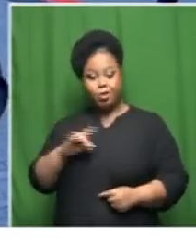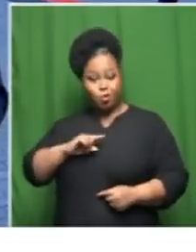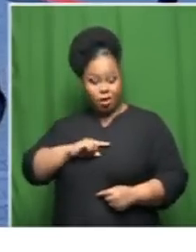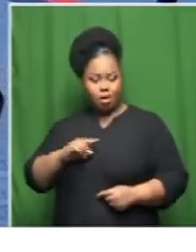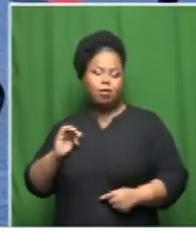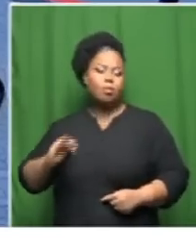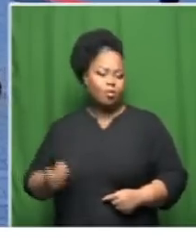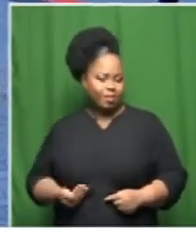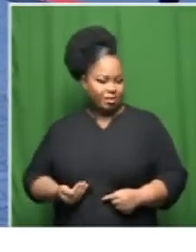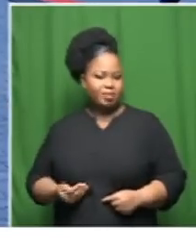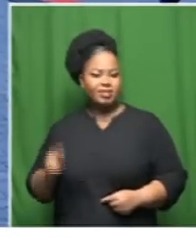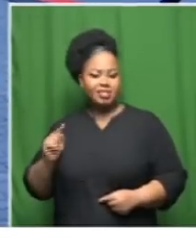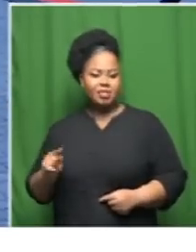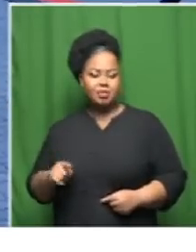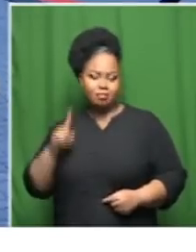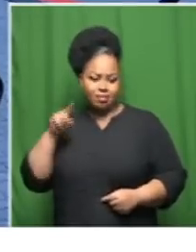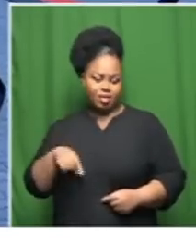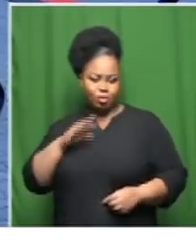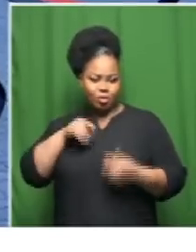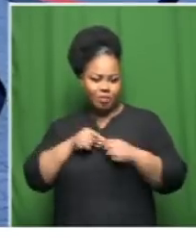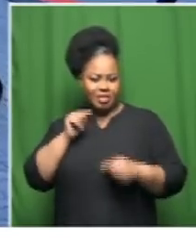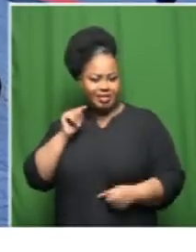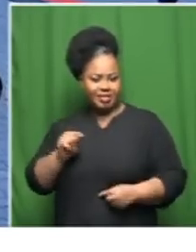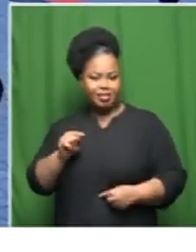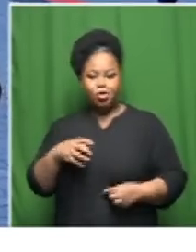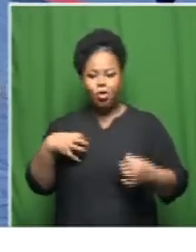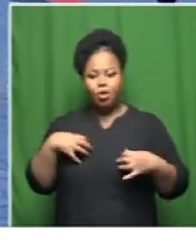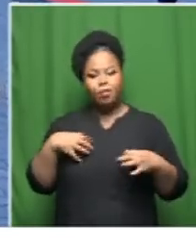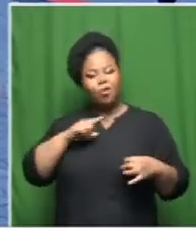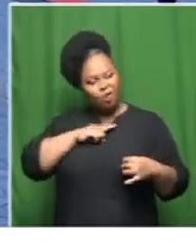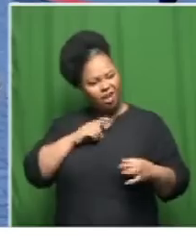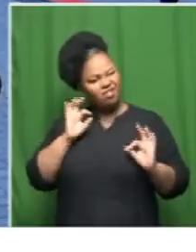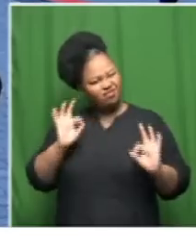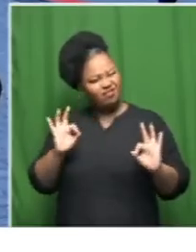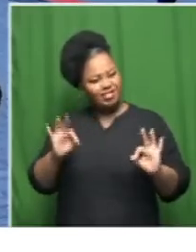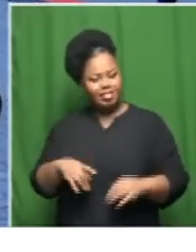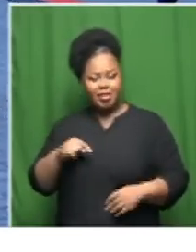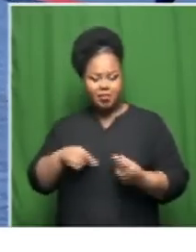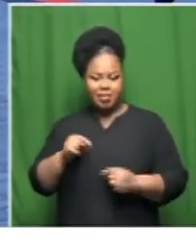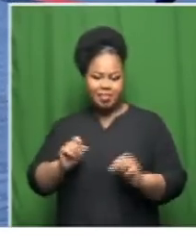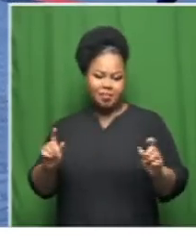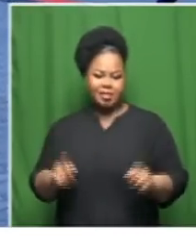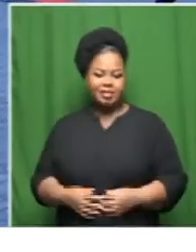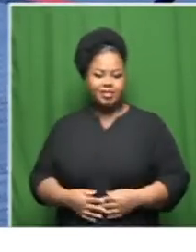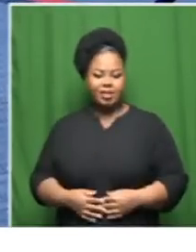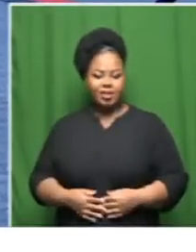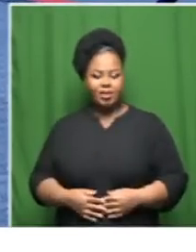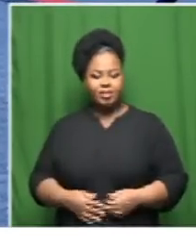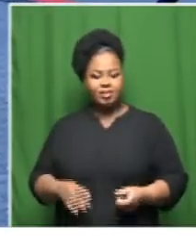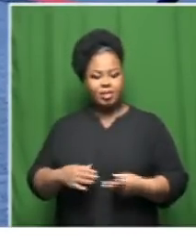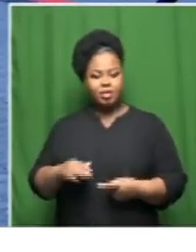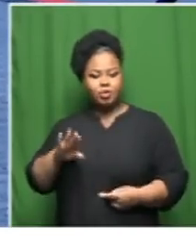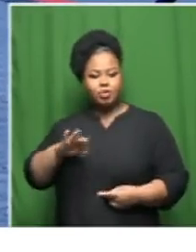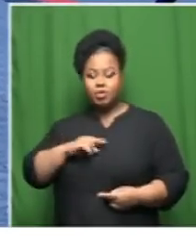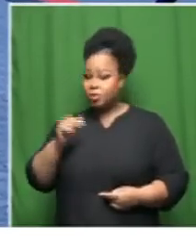think our women deserve to be spoken about in their own right. They've earned that conversation about them. And we did see yesterday in